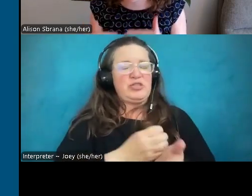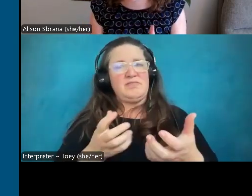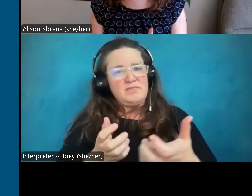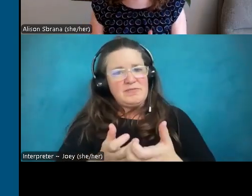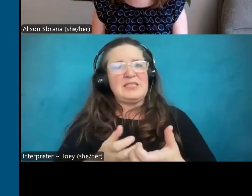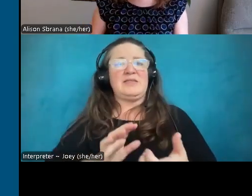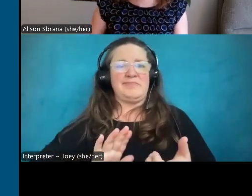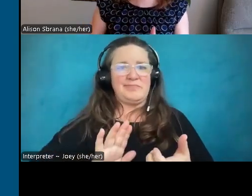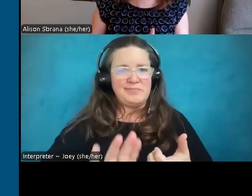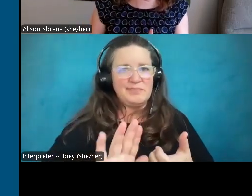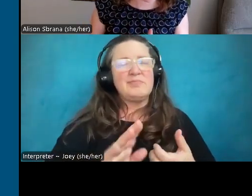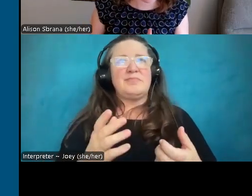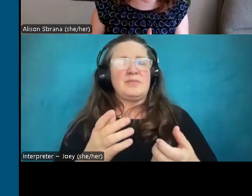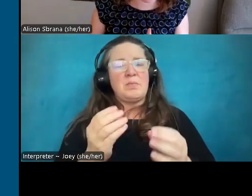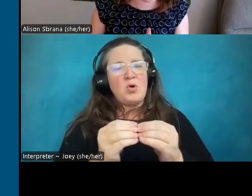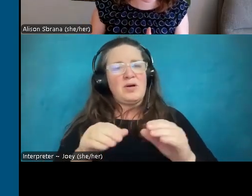our energy.